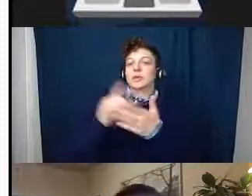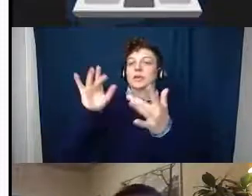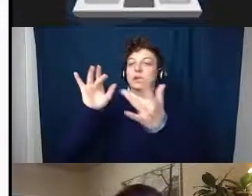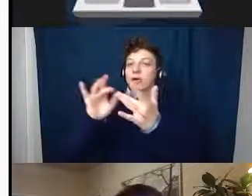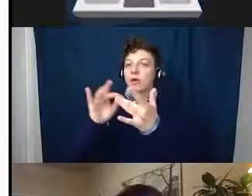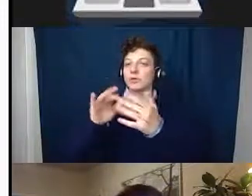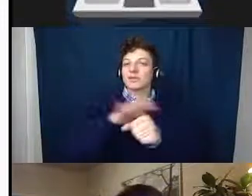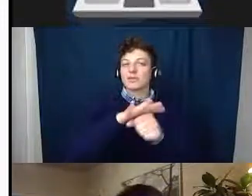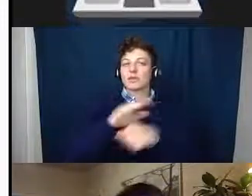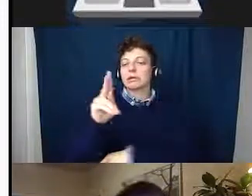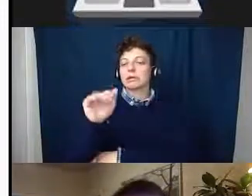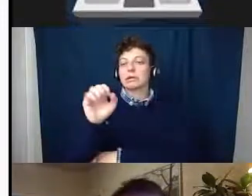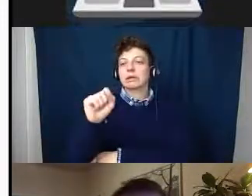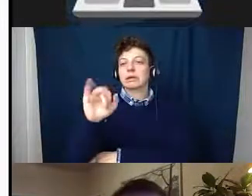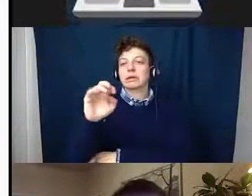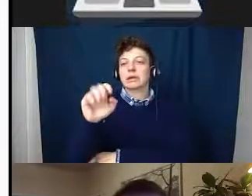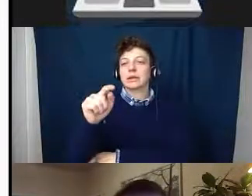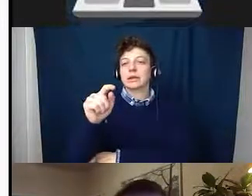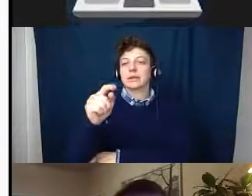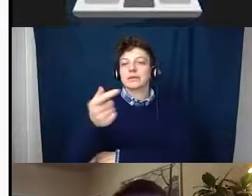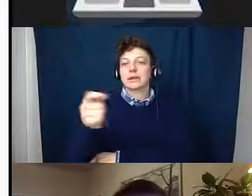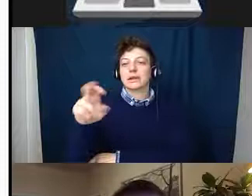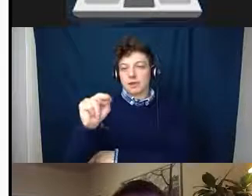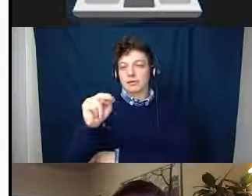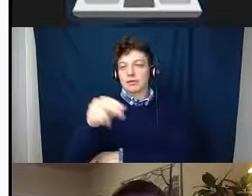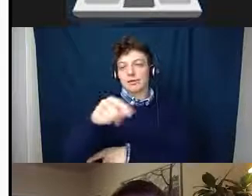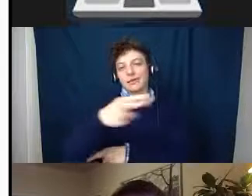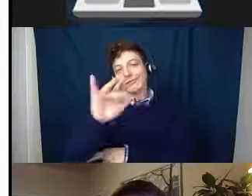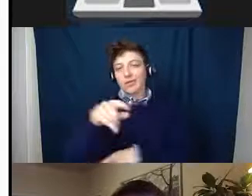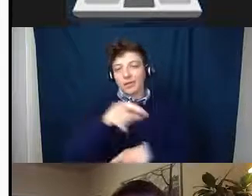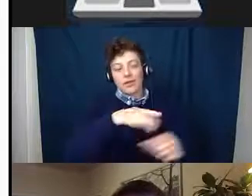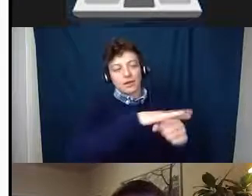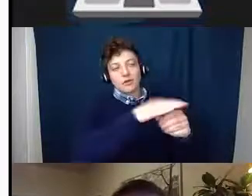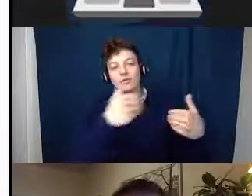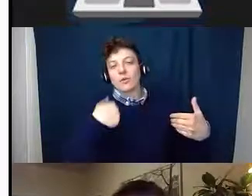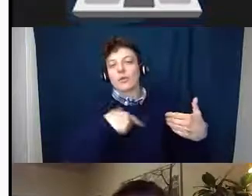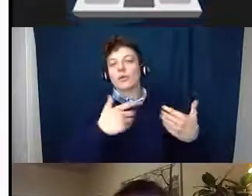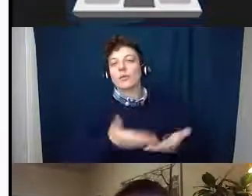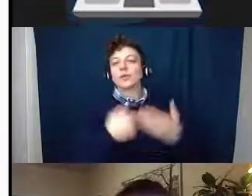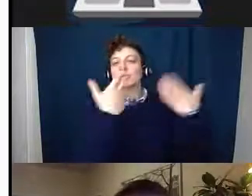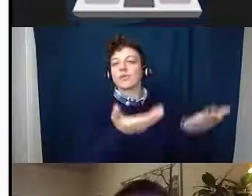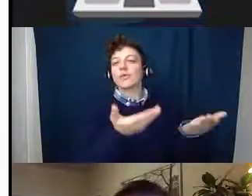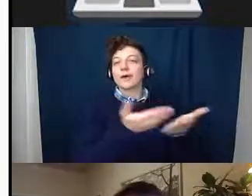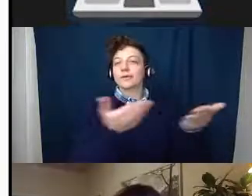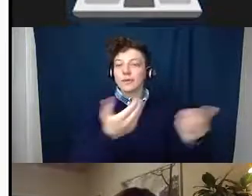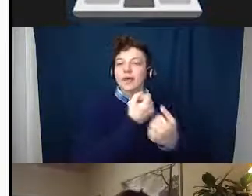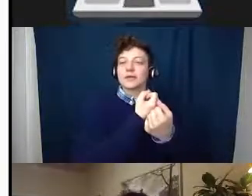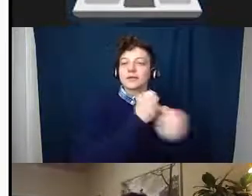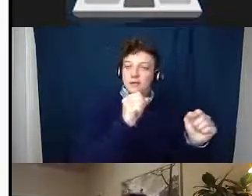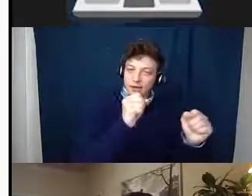of Philadelphia, where we provide safe injection supplies and safe using supplies to